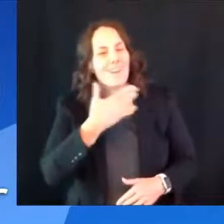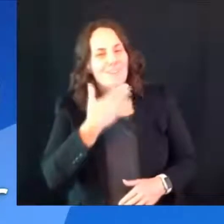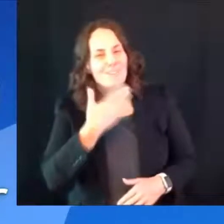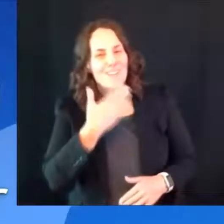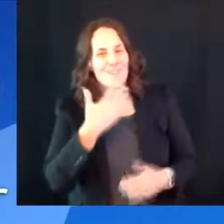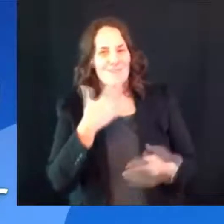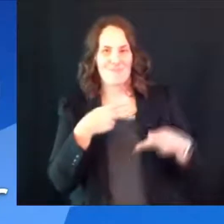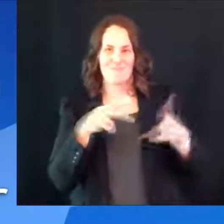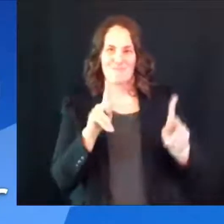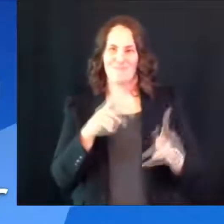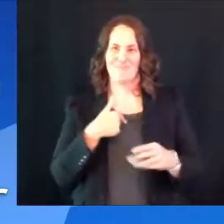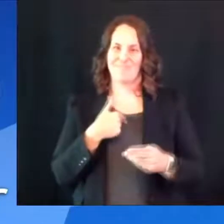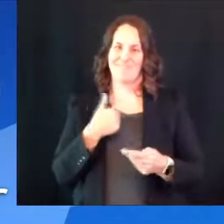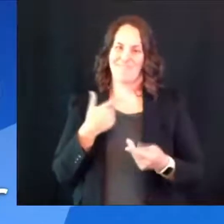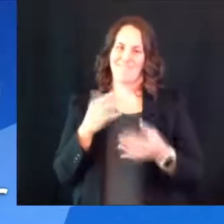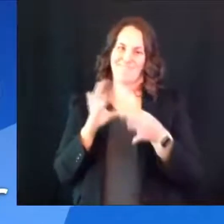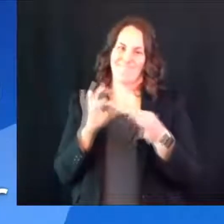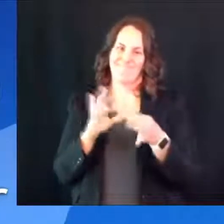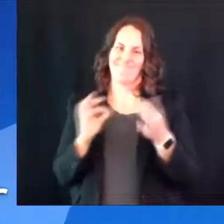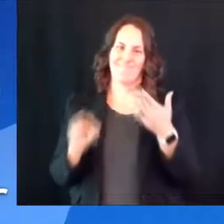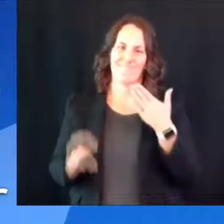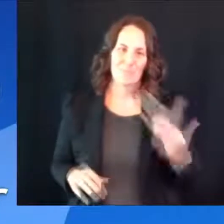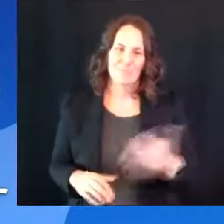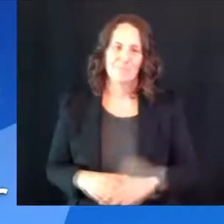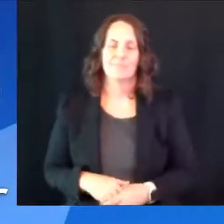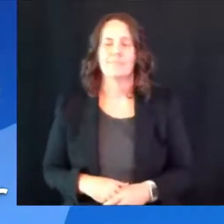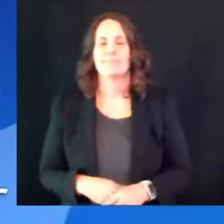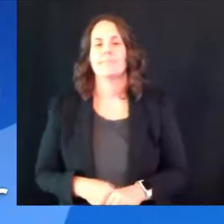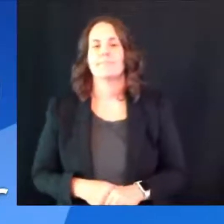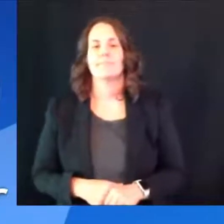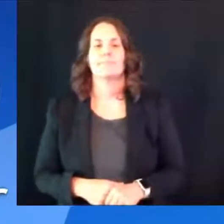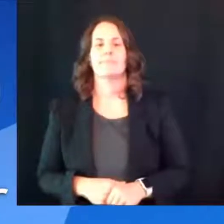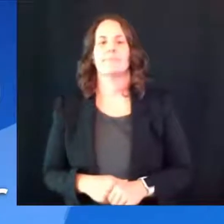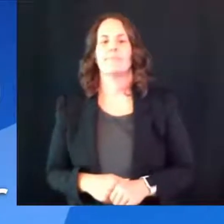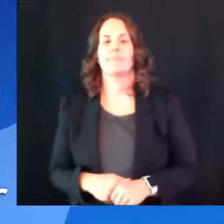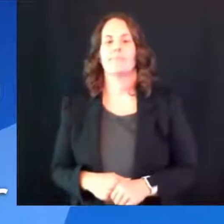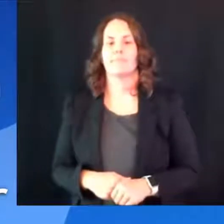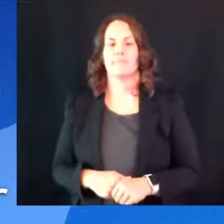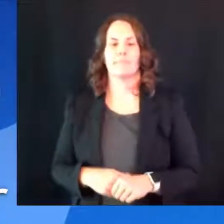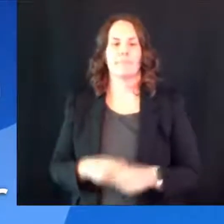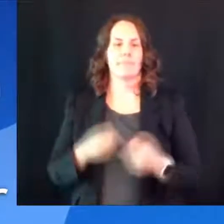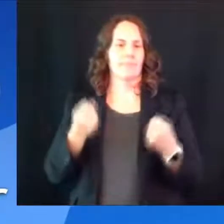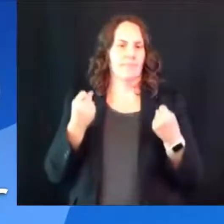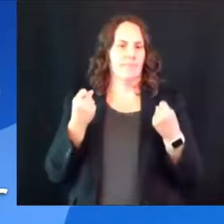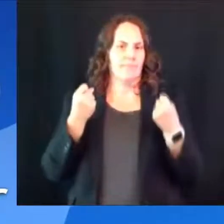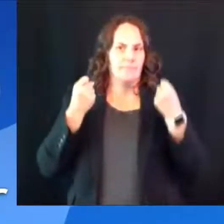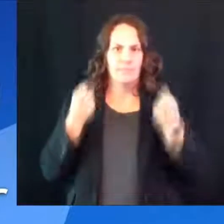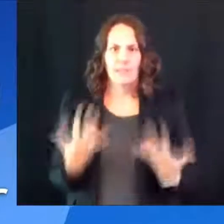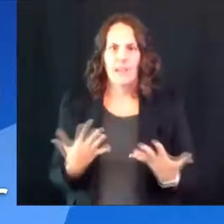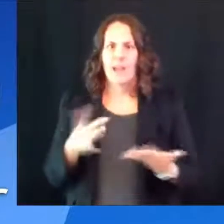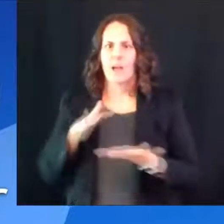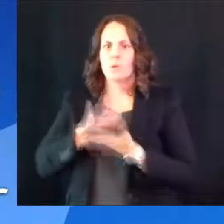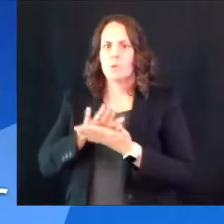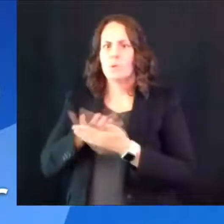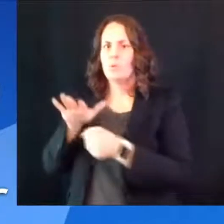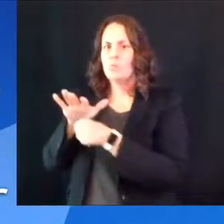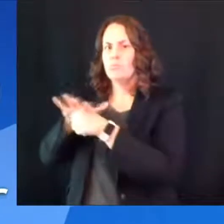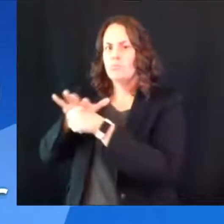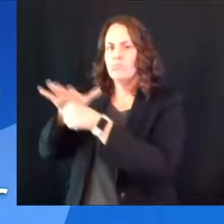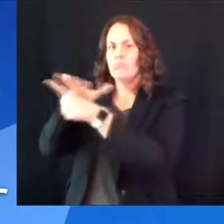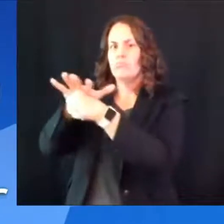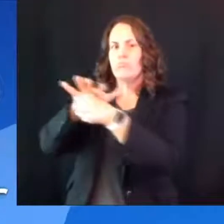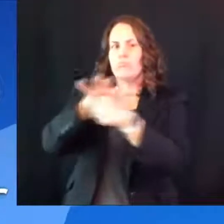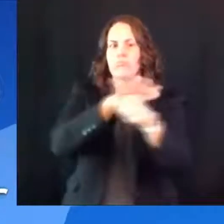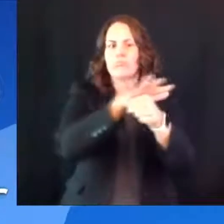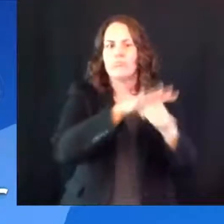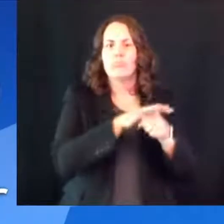school districts have launched these online COVID trackers for parents to take a peek at. And I'm wondering, does that data come